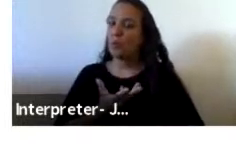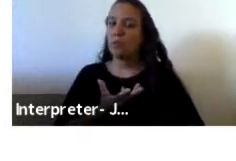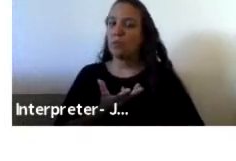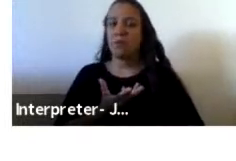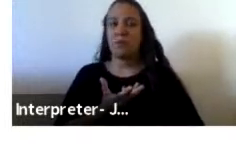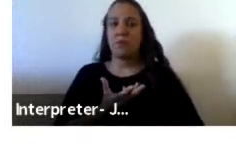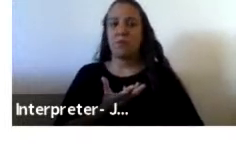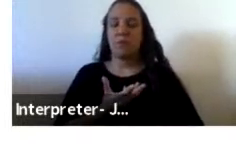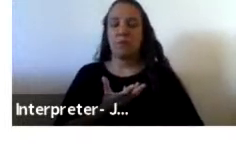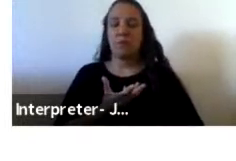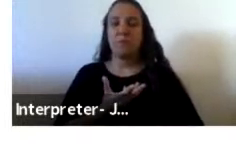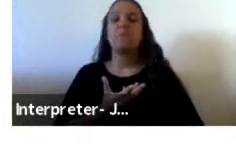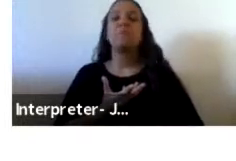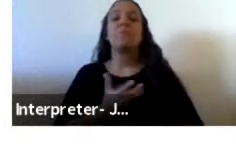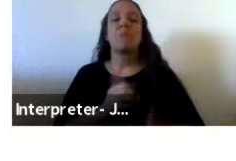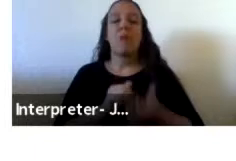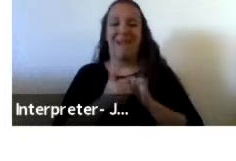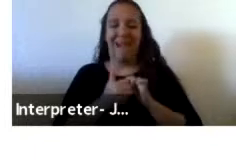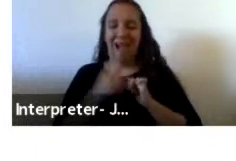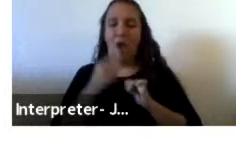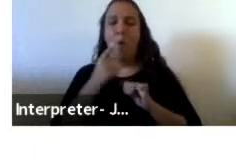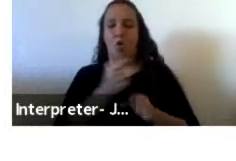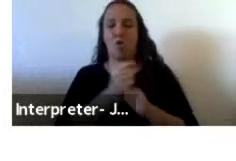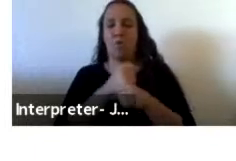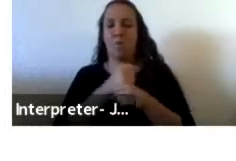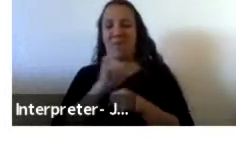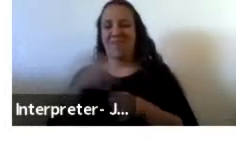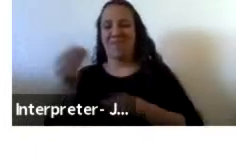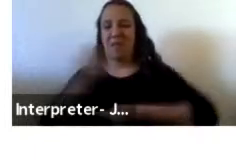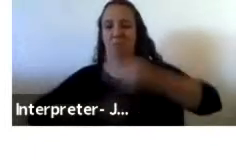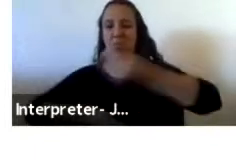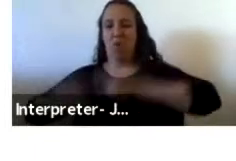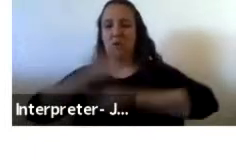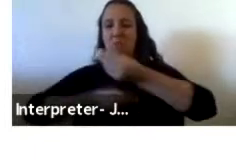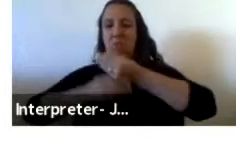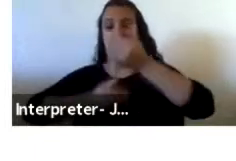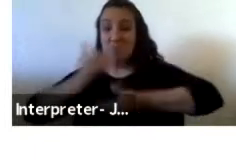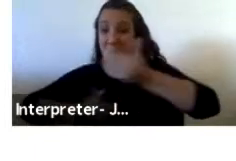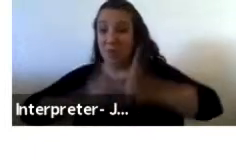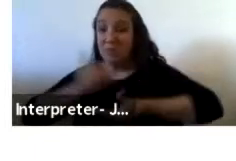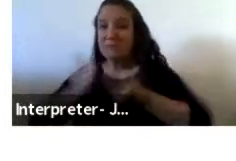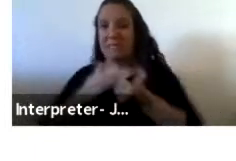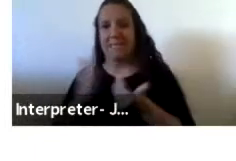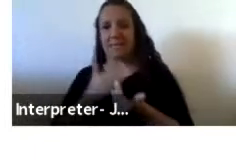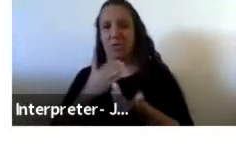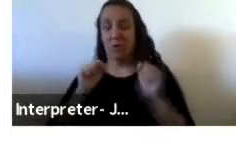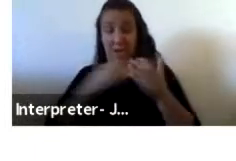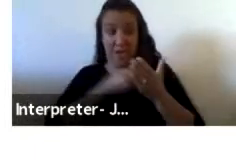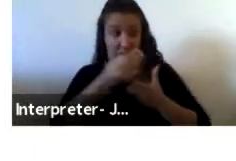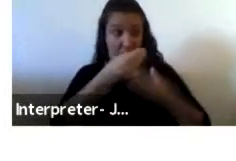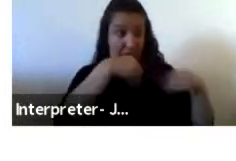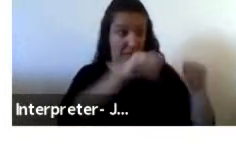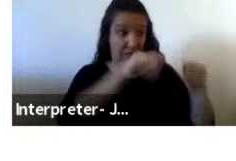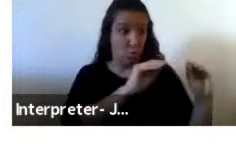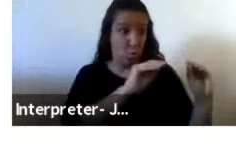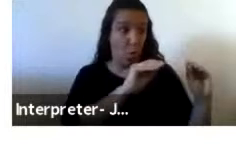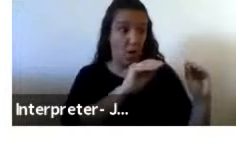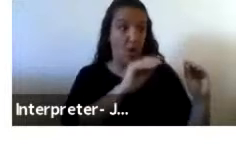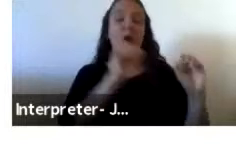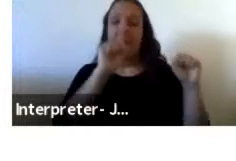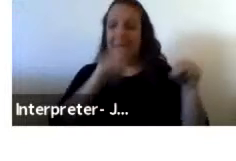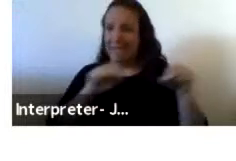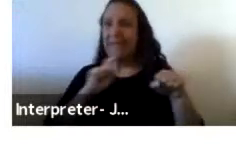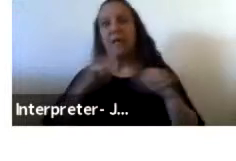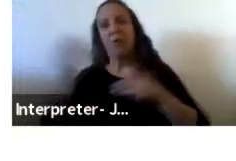do to make that exchange policy a little bit easier? Can I buy something at your store and can I actually exchange